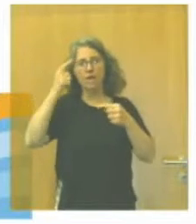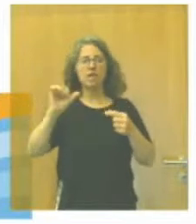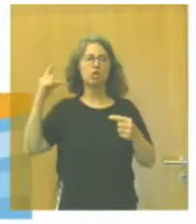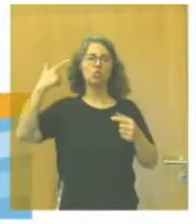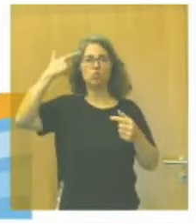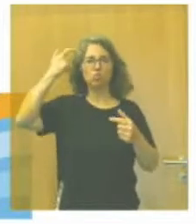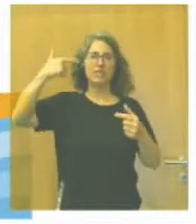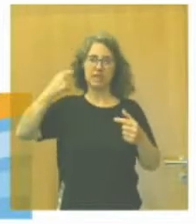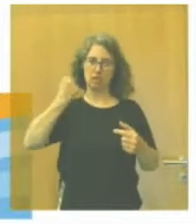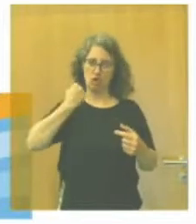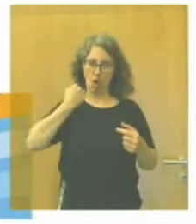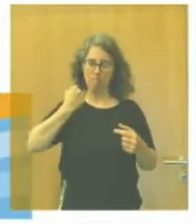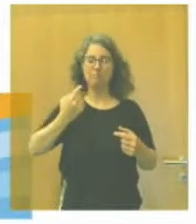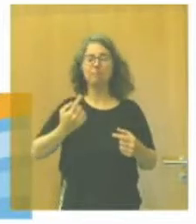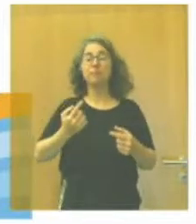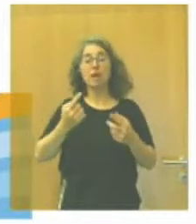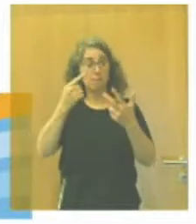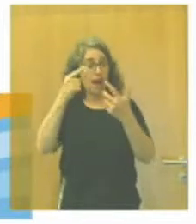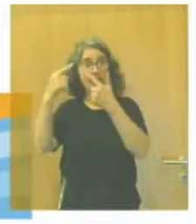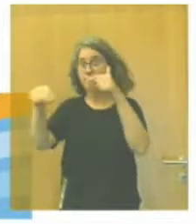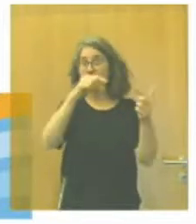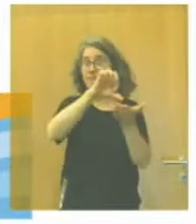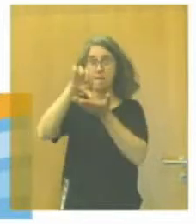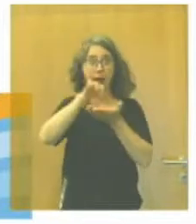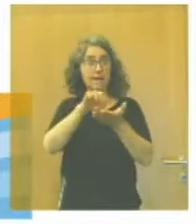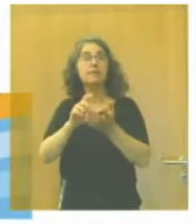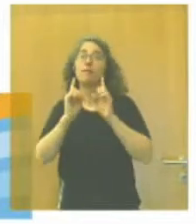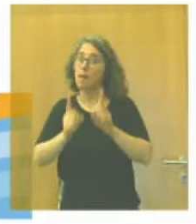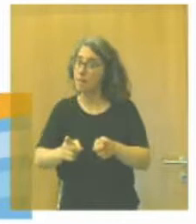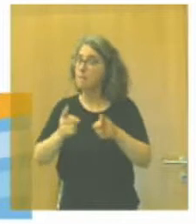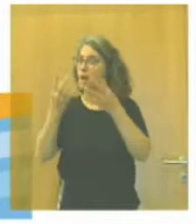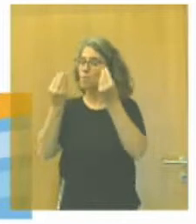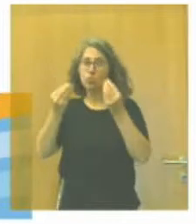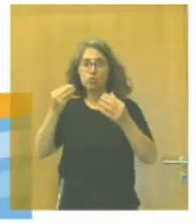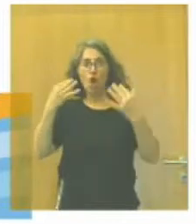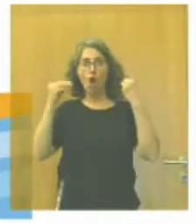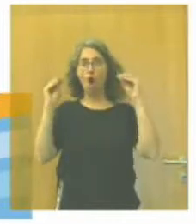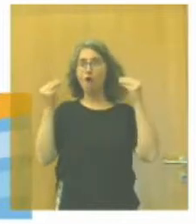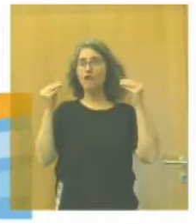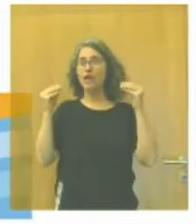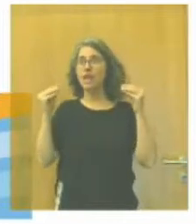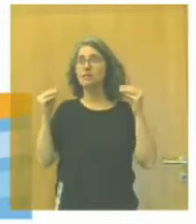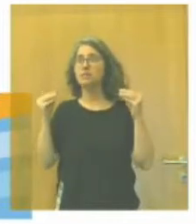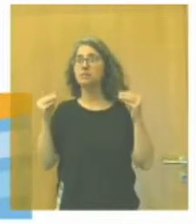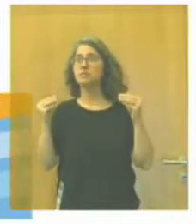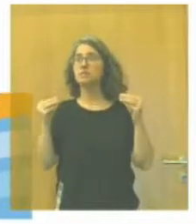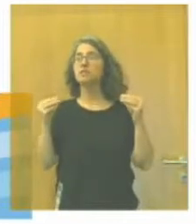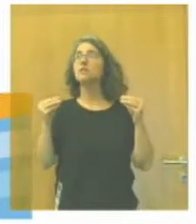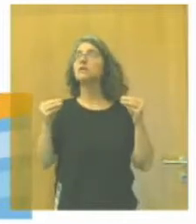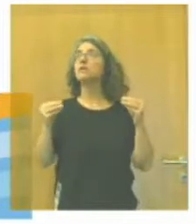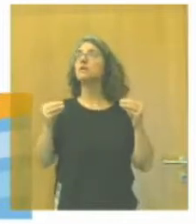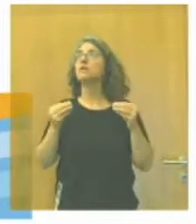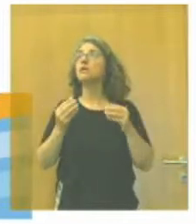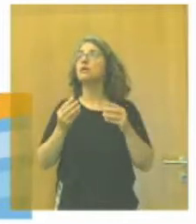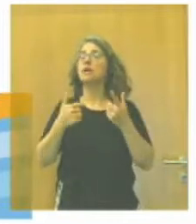countries and many young people, disorder conduct is also a high burden, but we couldn't find sufficient evidence